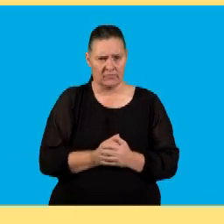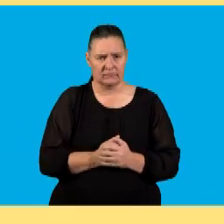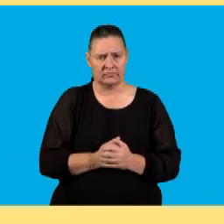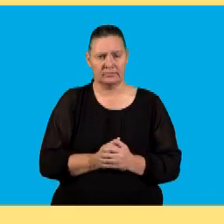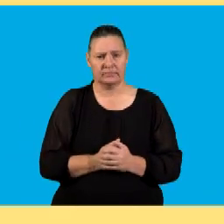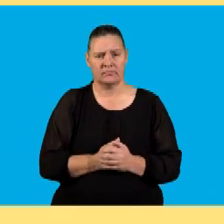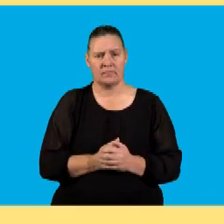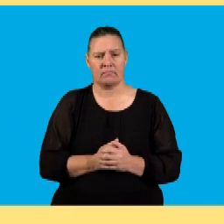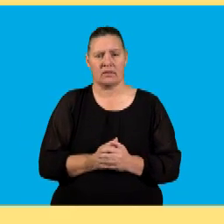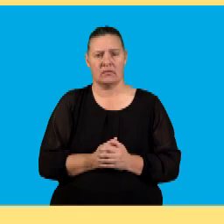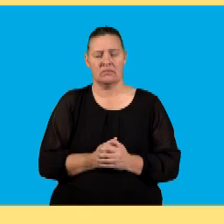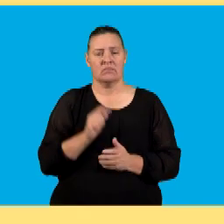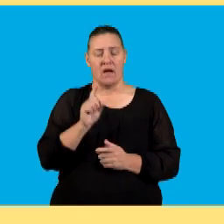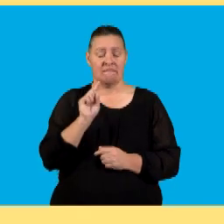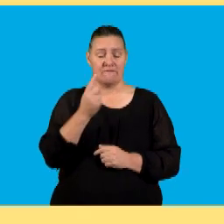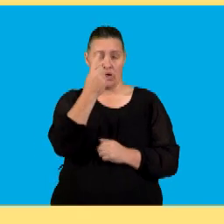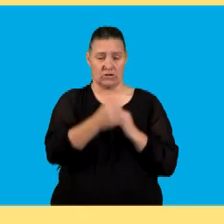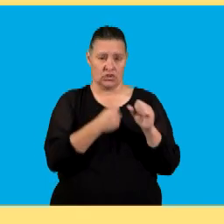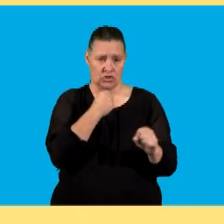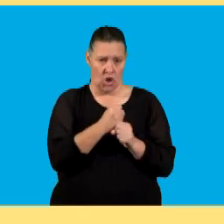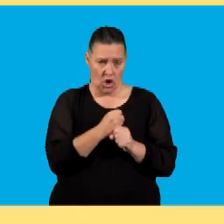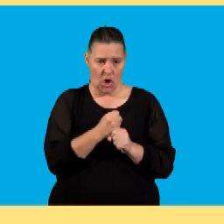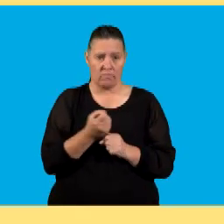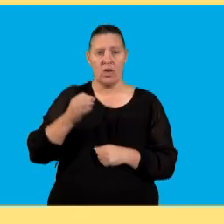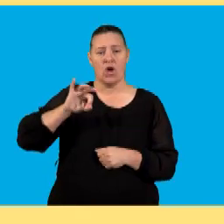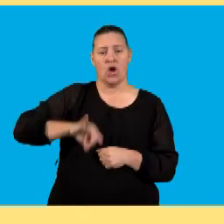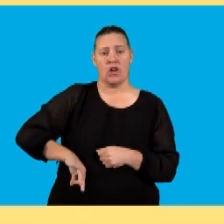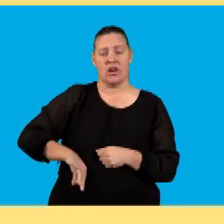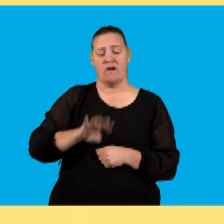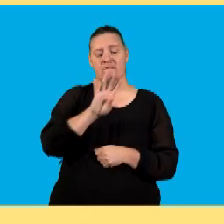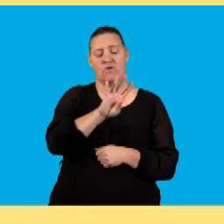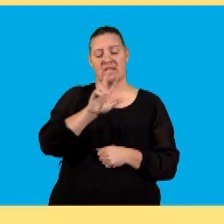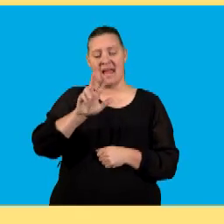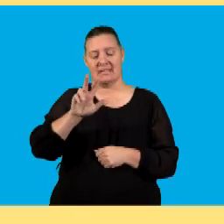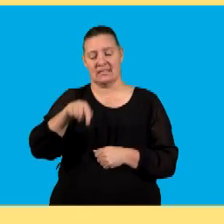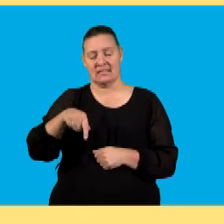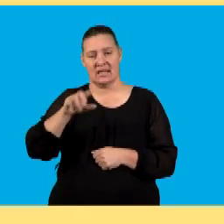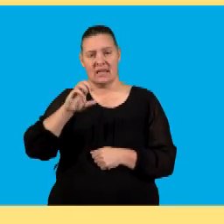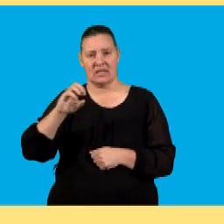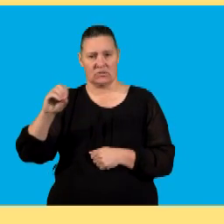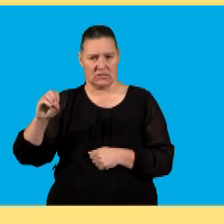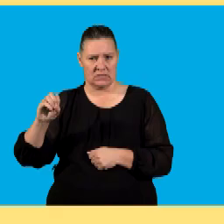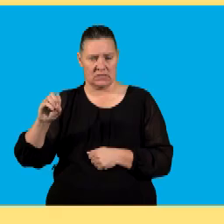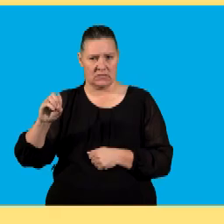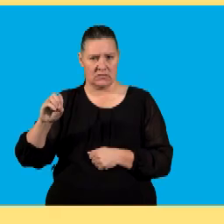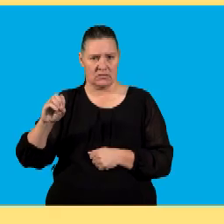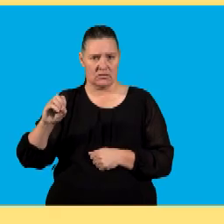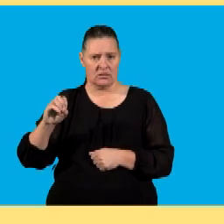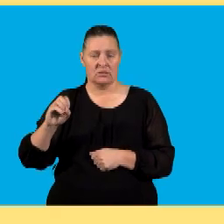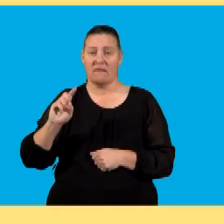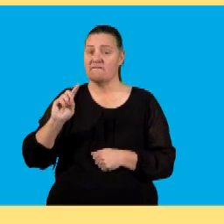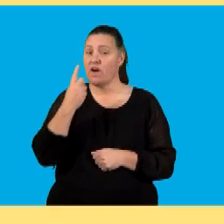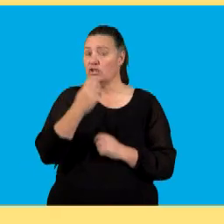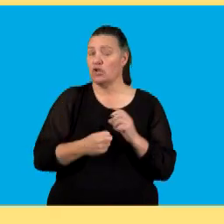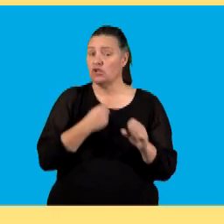year? So, this is his first year. He is earning 48,000. Having